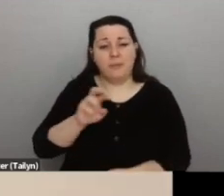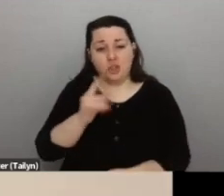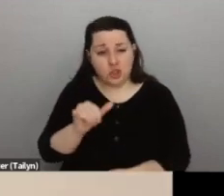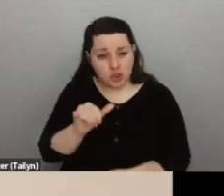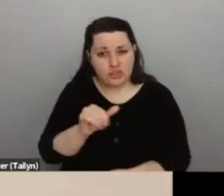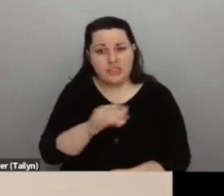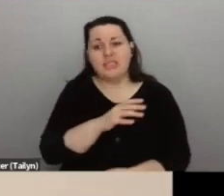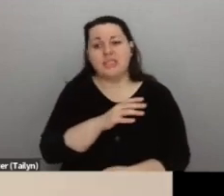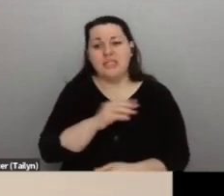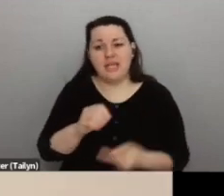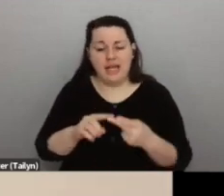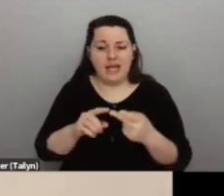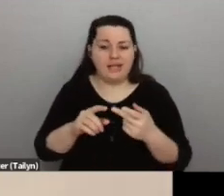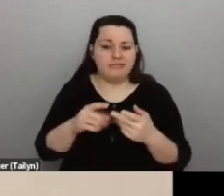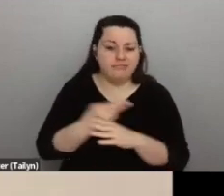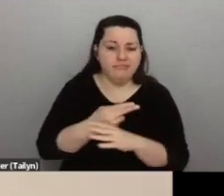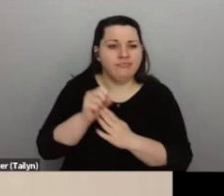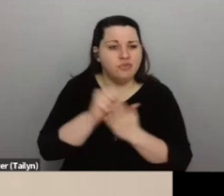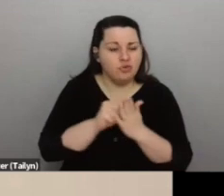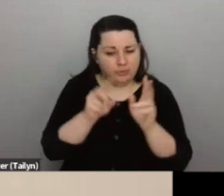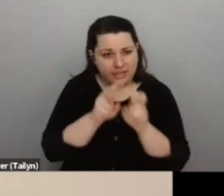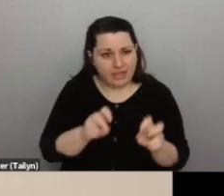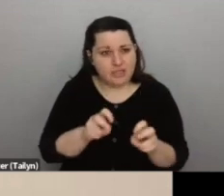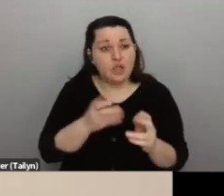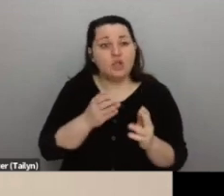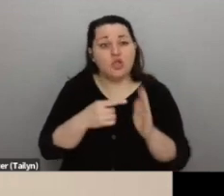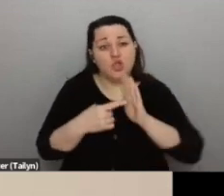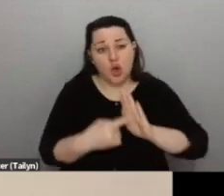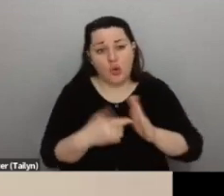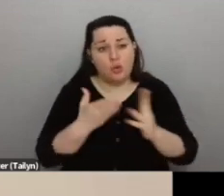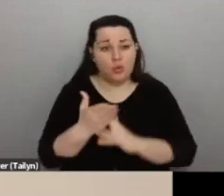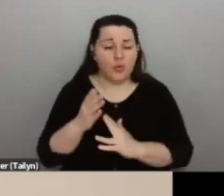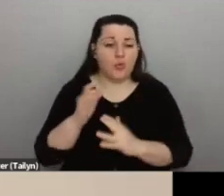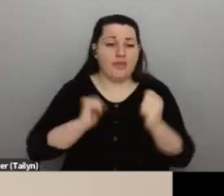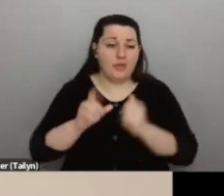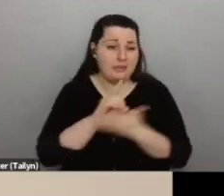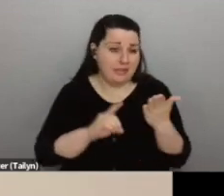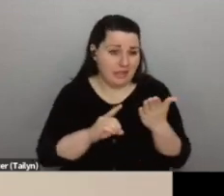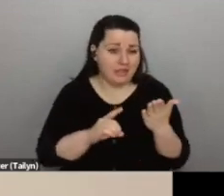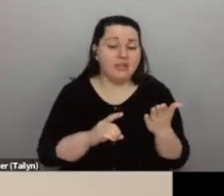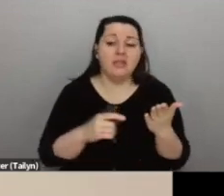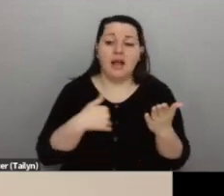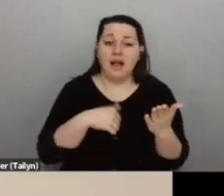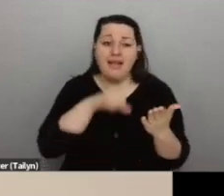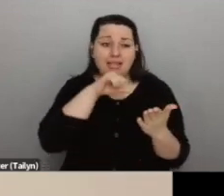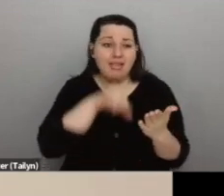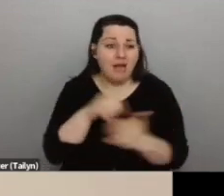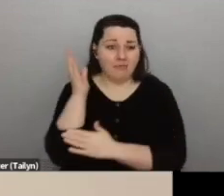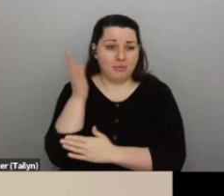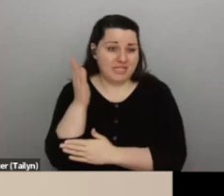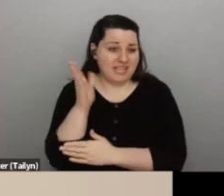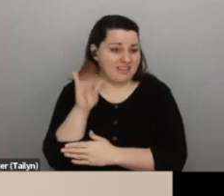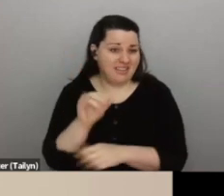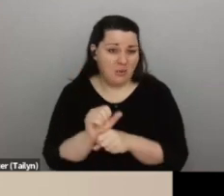exploring script analysis through theater design. I love presenting this kind of work because a lot